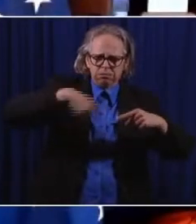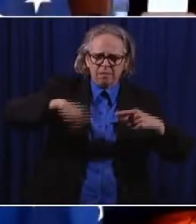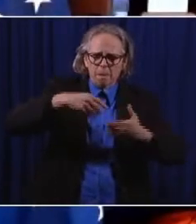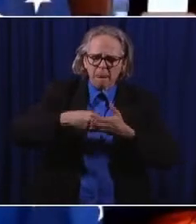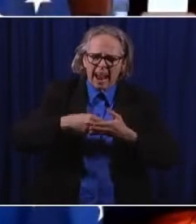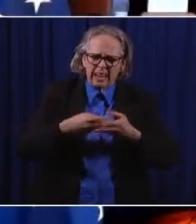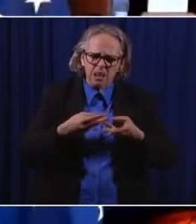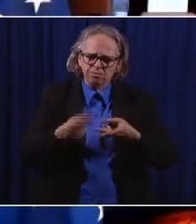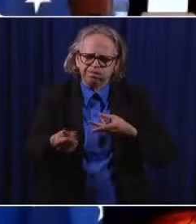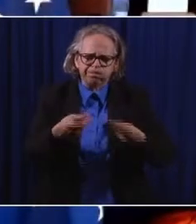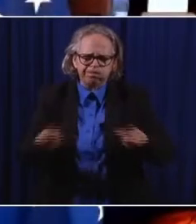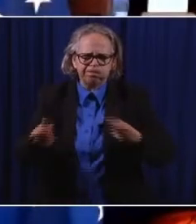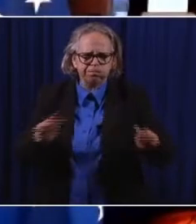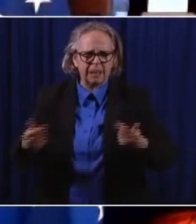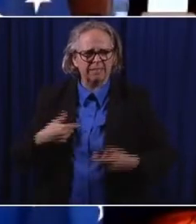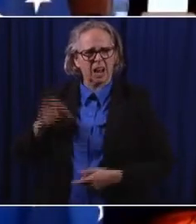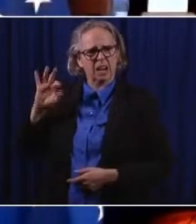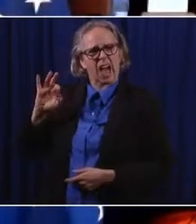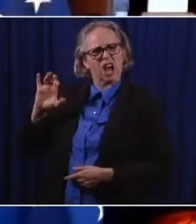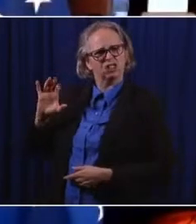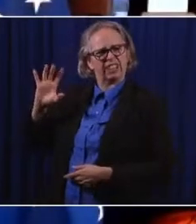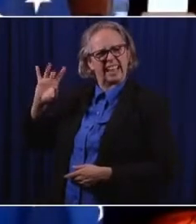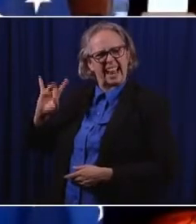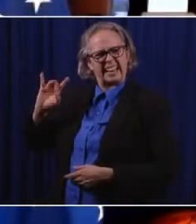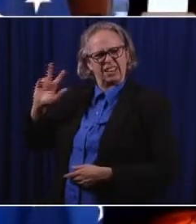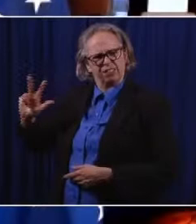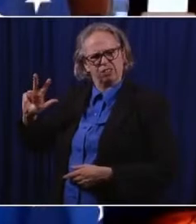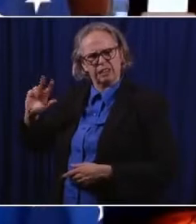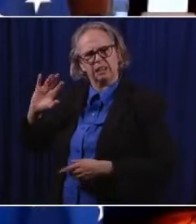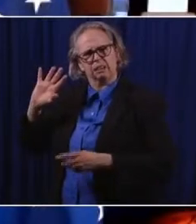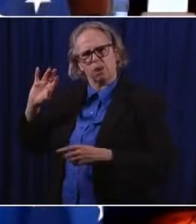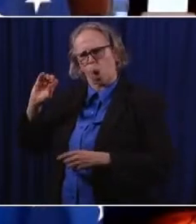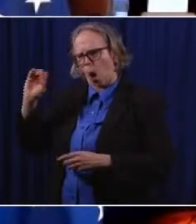983 Ohio employers that have been approved for